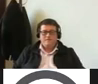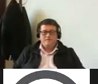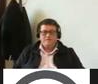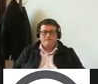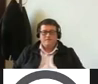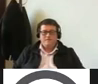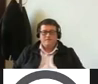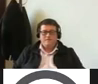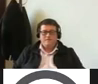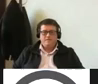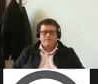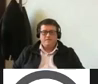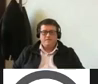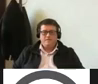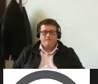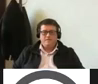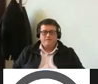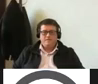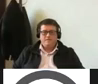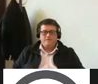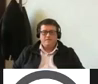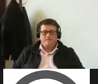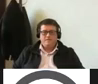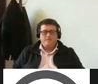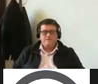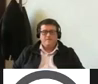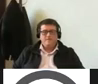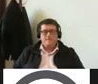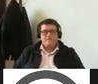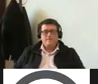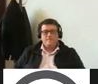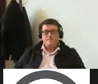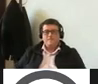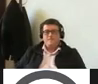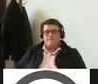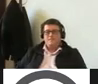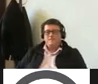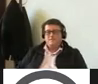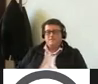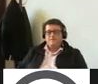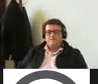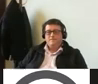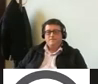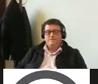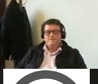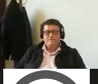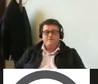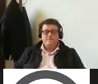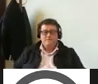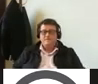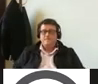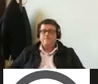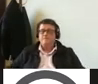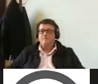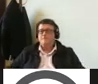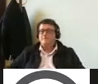it. So go to slideshow and begin. Because you don't see Henry's picture.